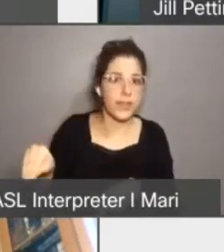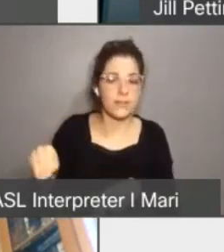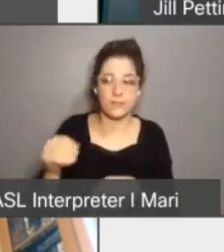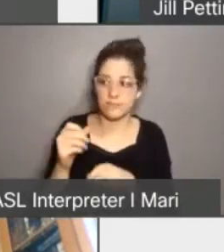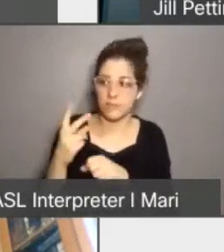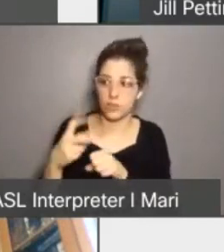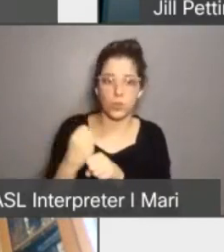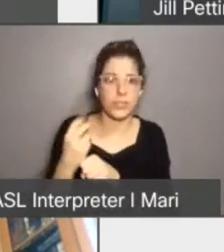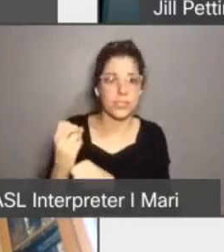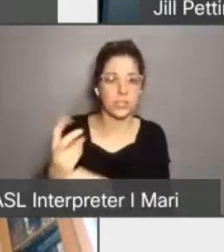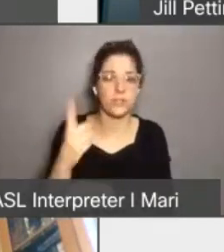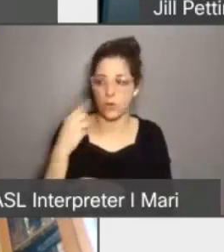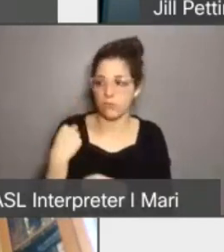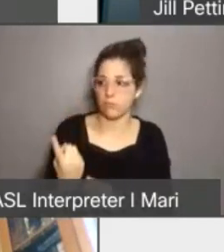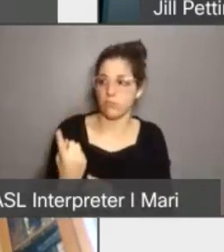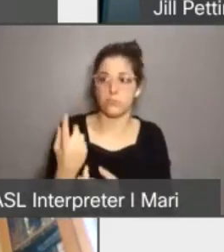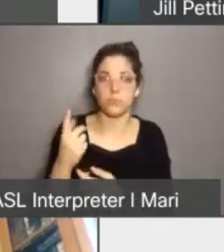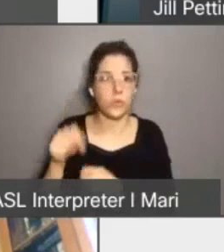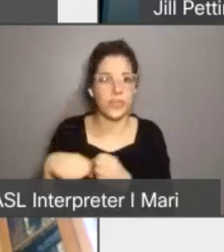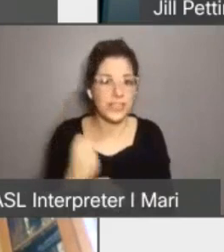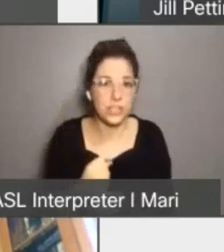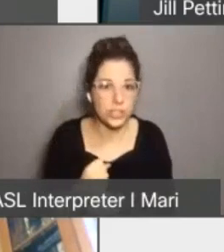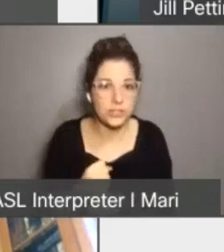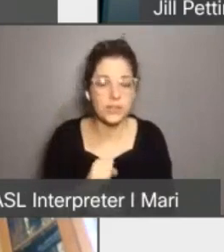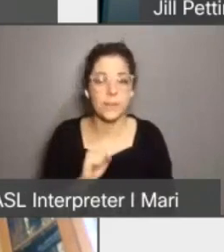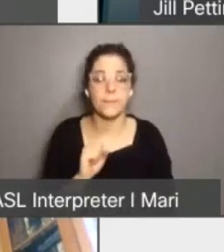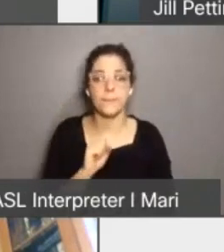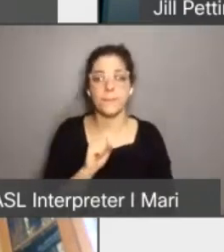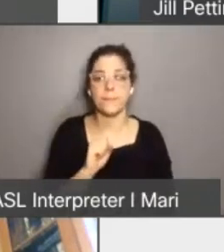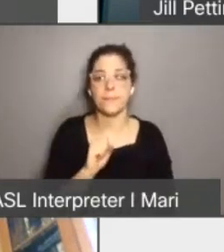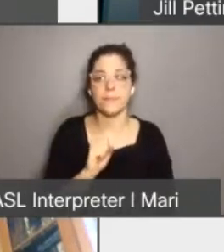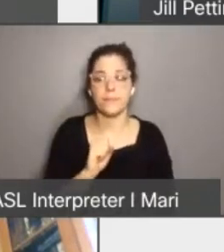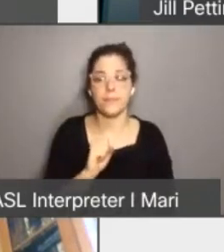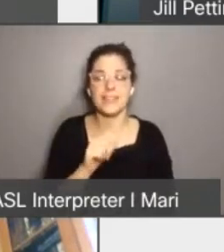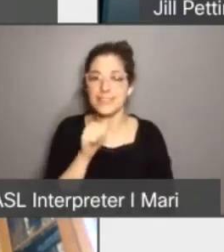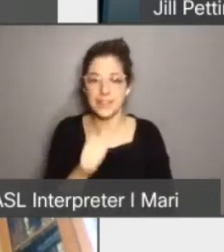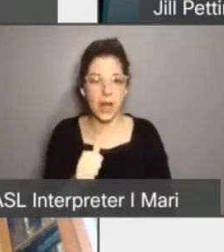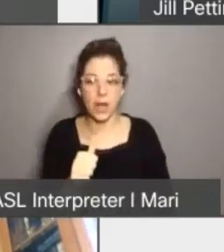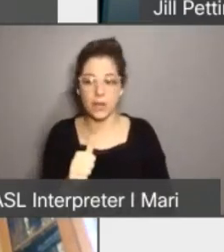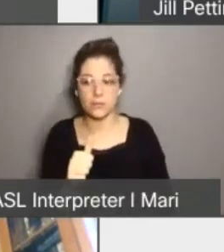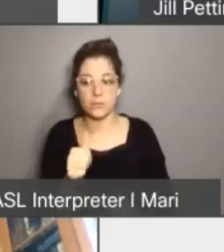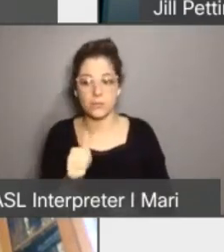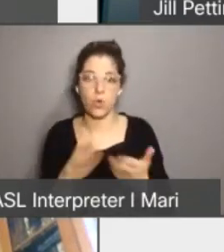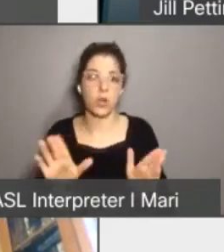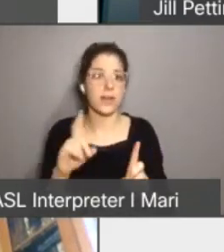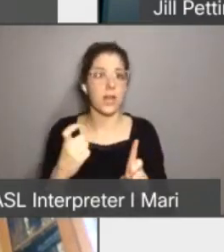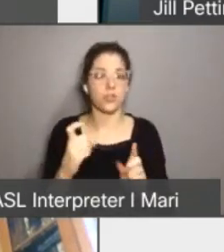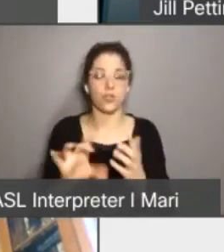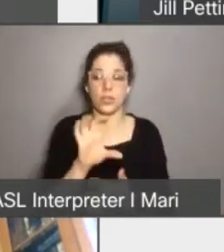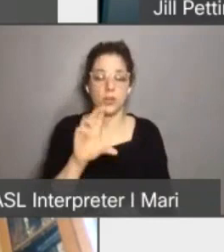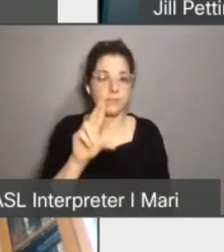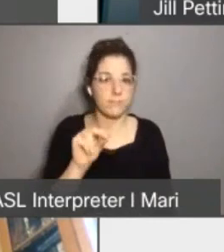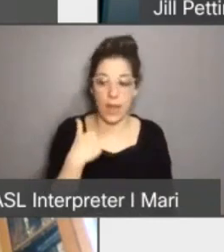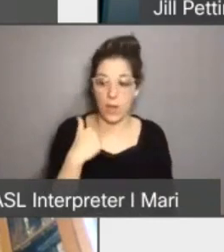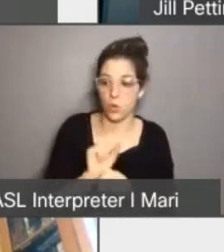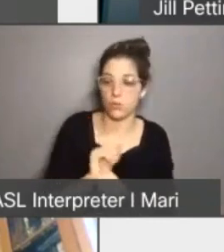2 years for the last 20 years or so. And it's not broader diagnostic criteria. In fact, I work